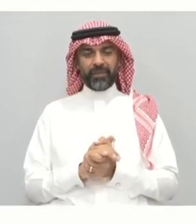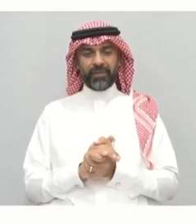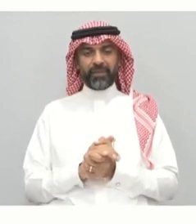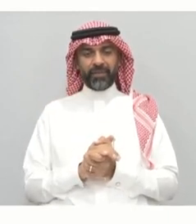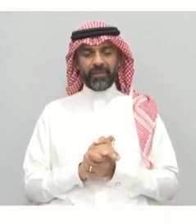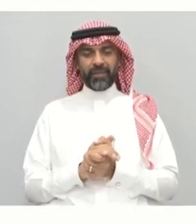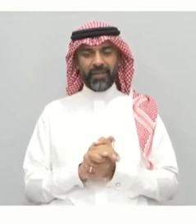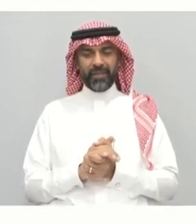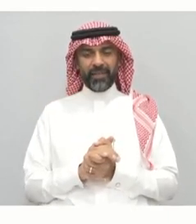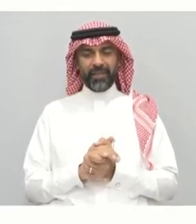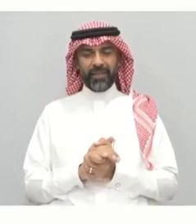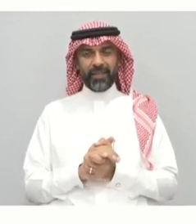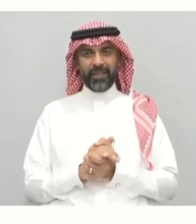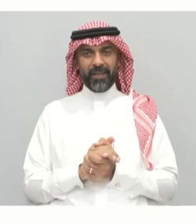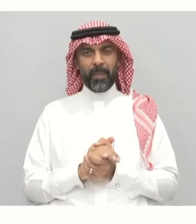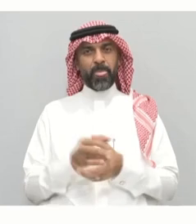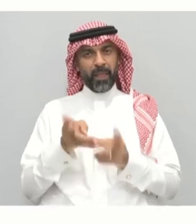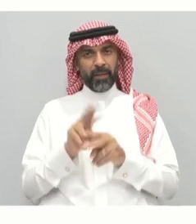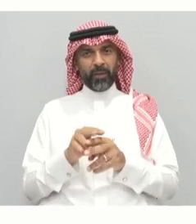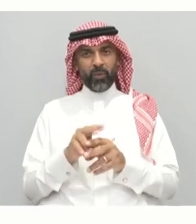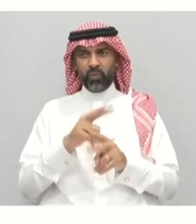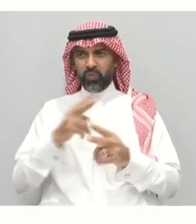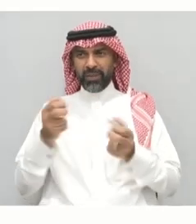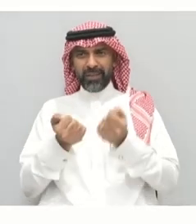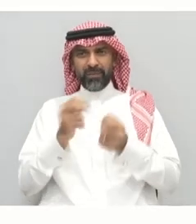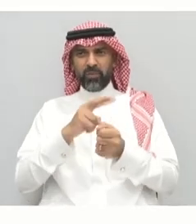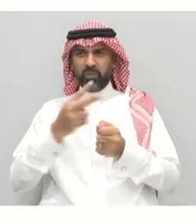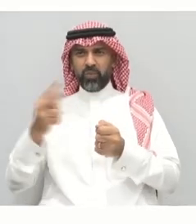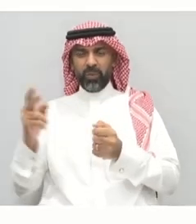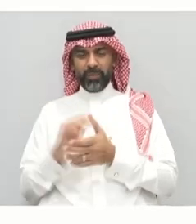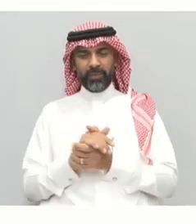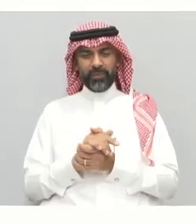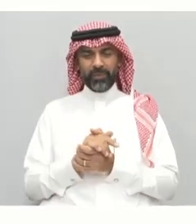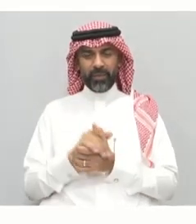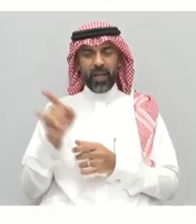excellent. Okay. We have different kind of cars, right? So can you name this one?